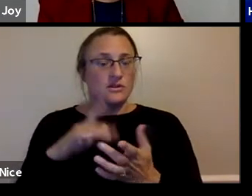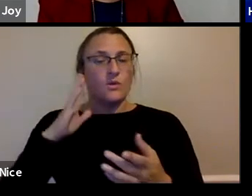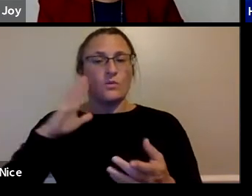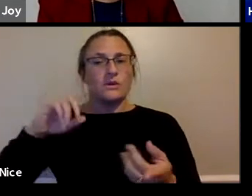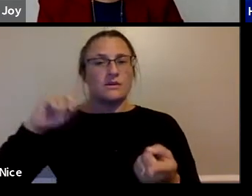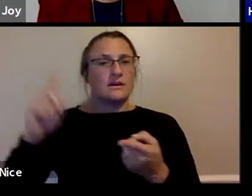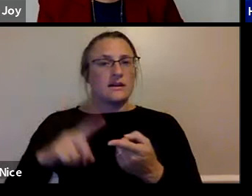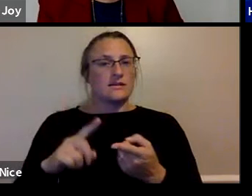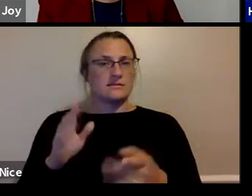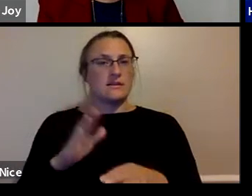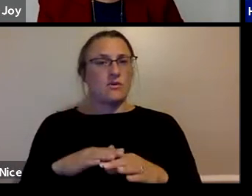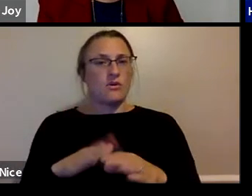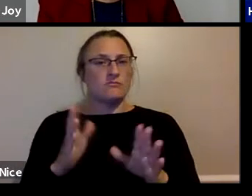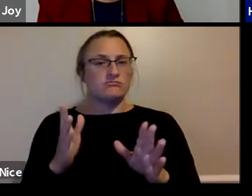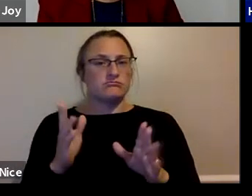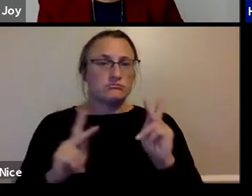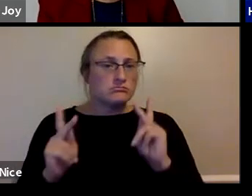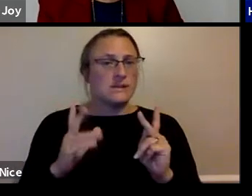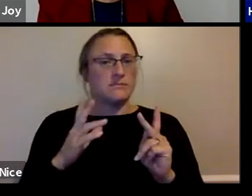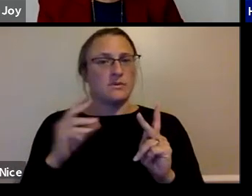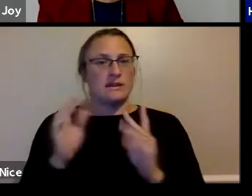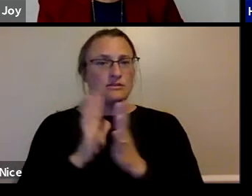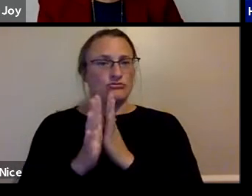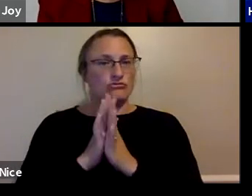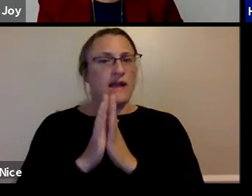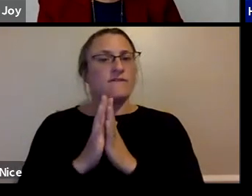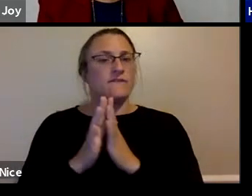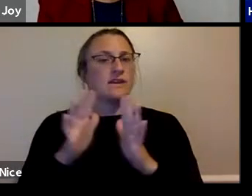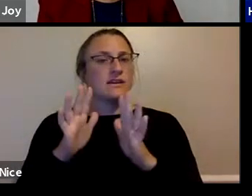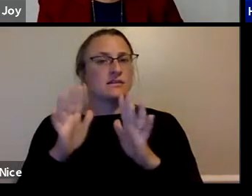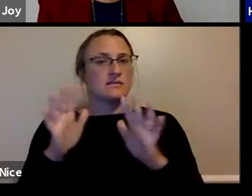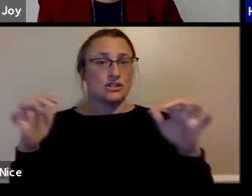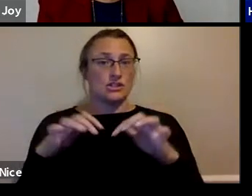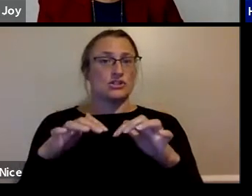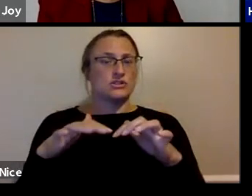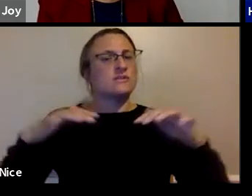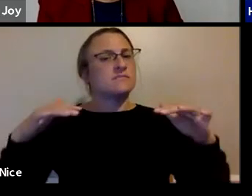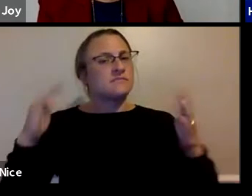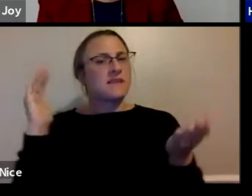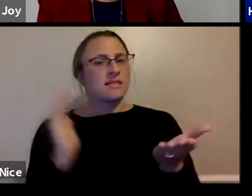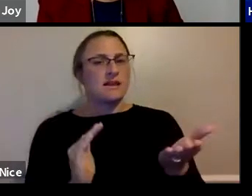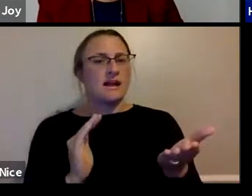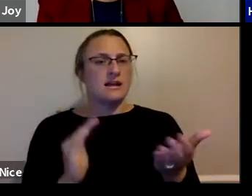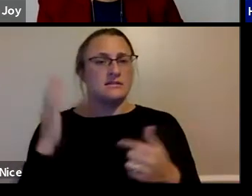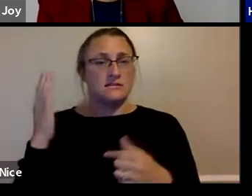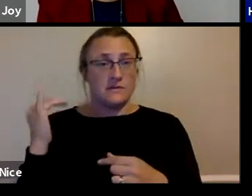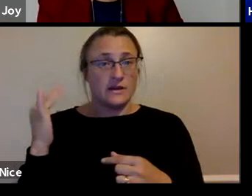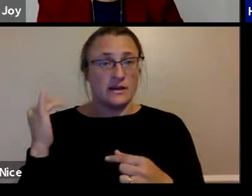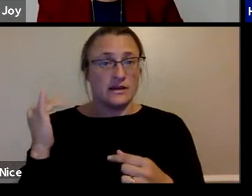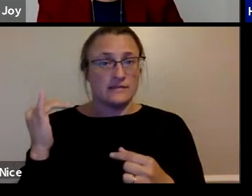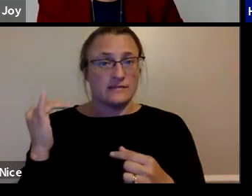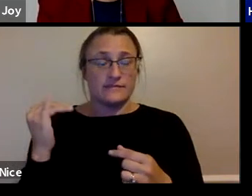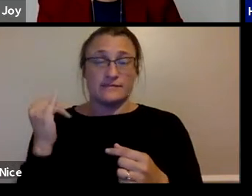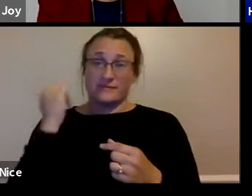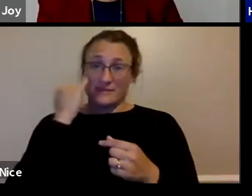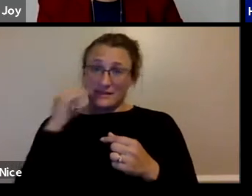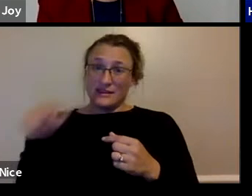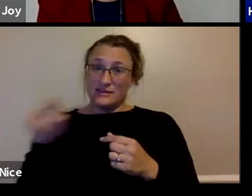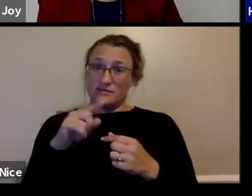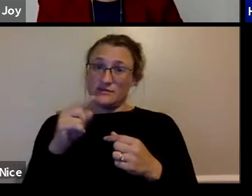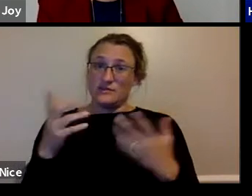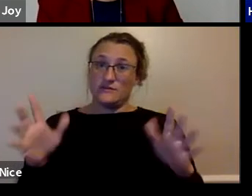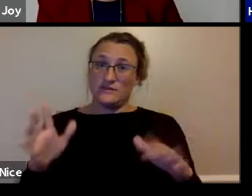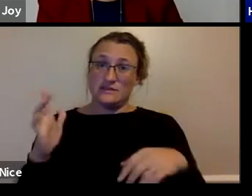on people and the traffic flow on the Grand Central, because if you ever been on the Grand